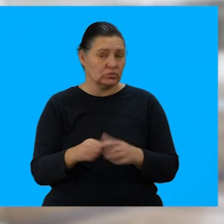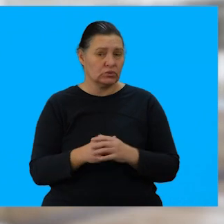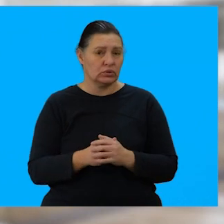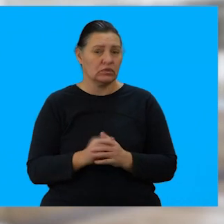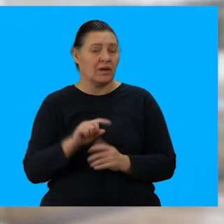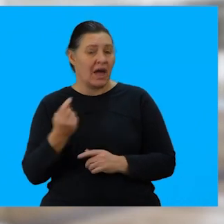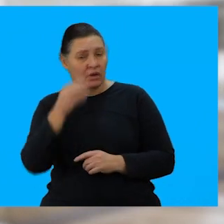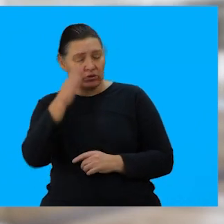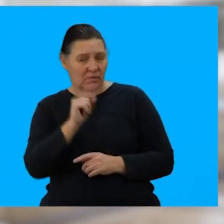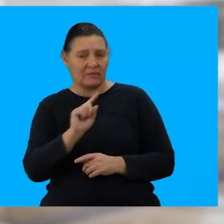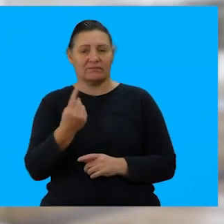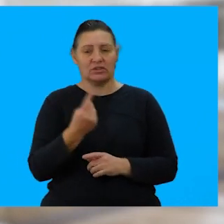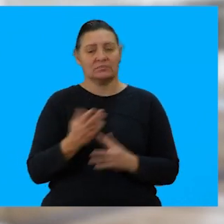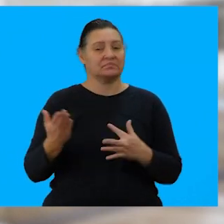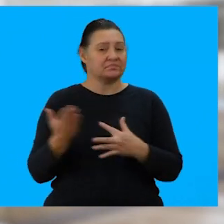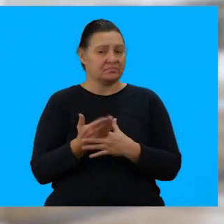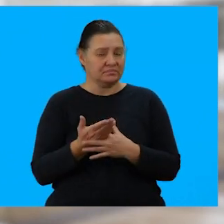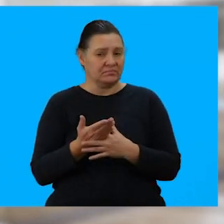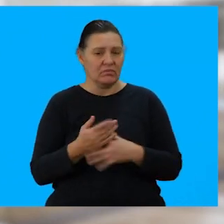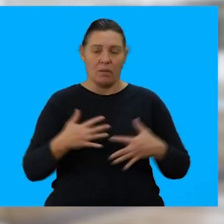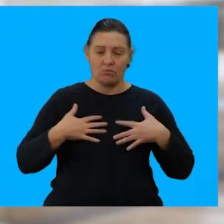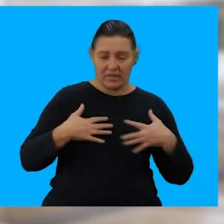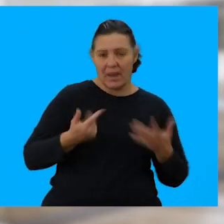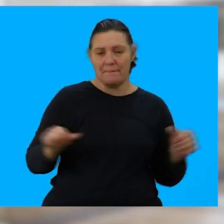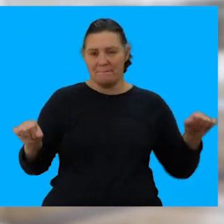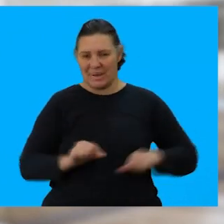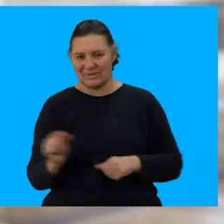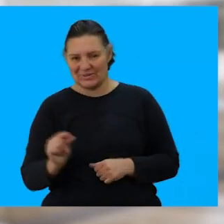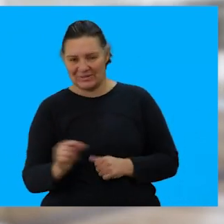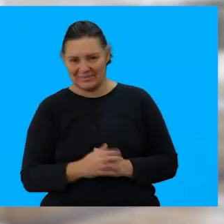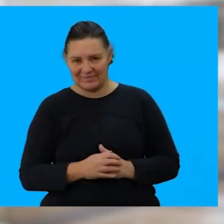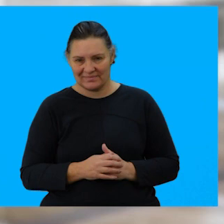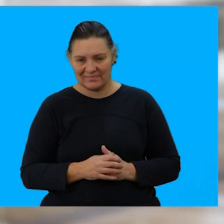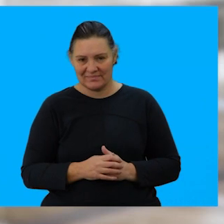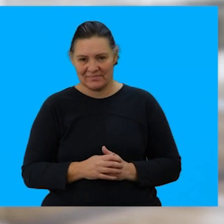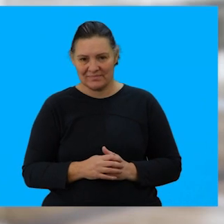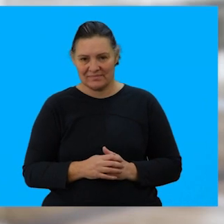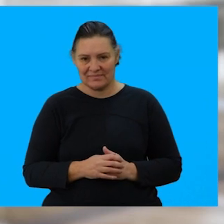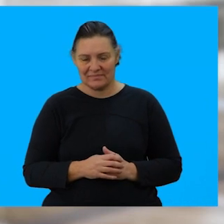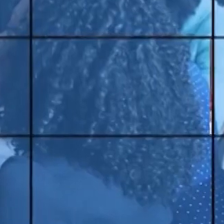continue to the next concept, let us just go for a breather and we will be back soon.